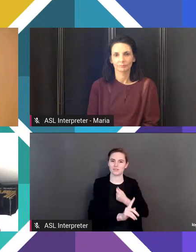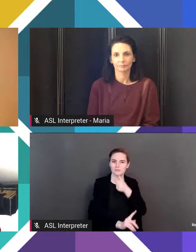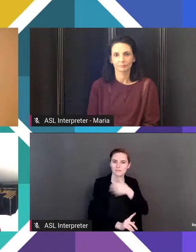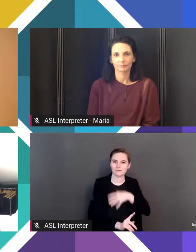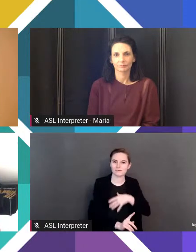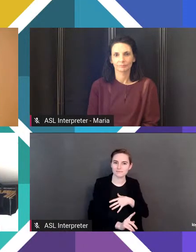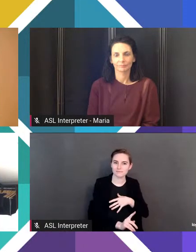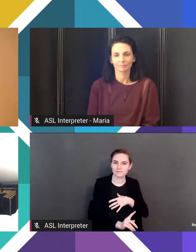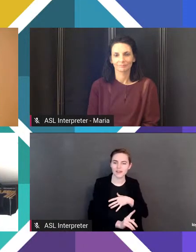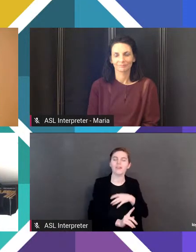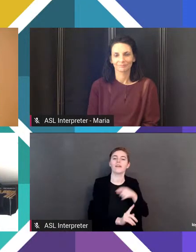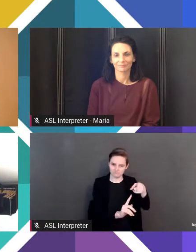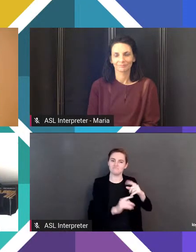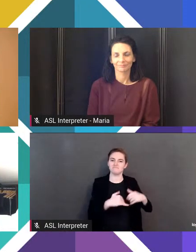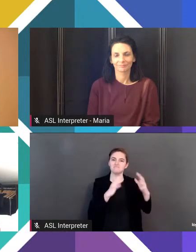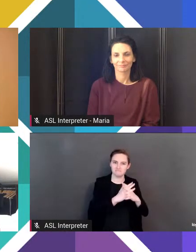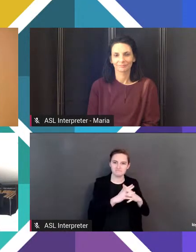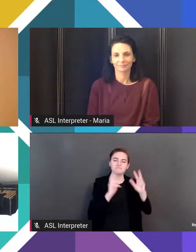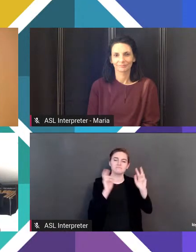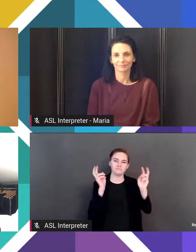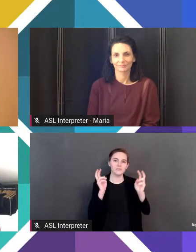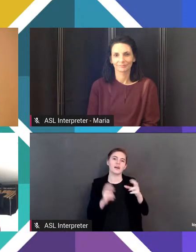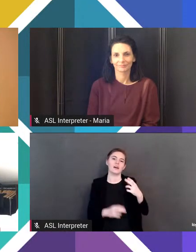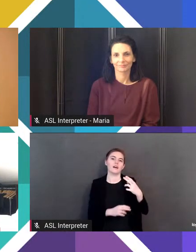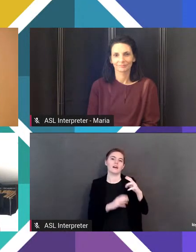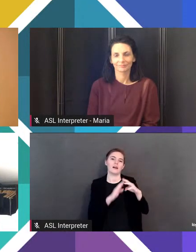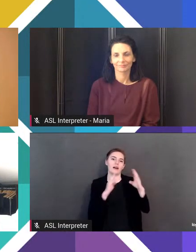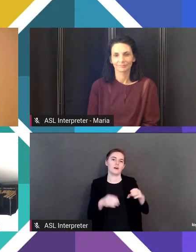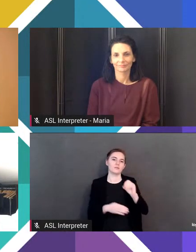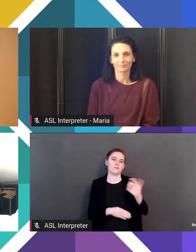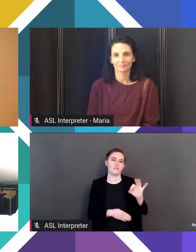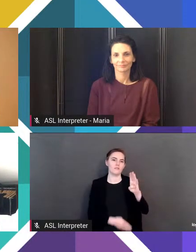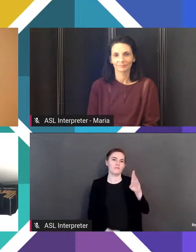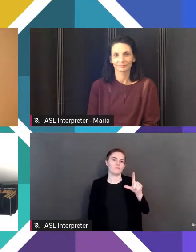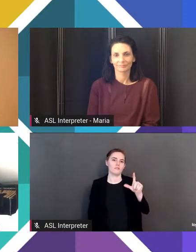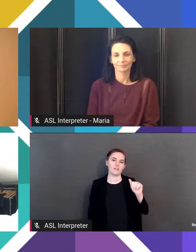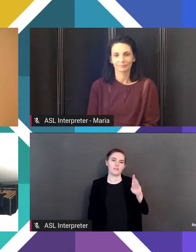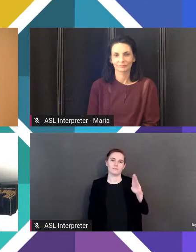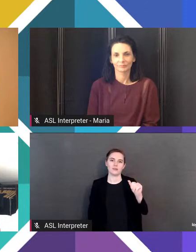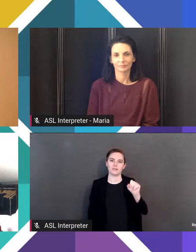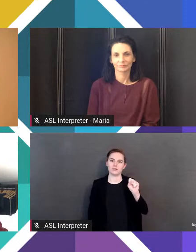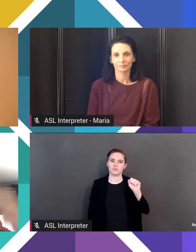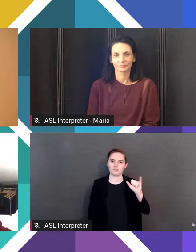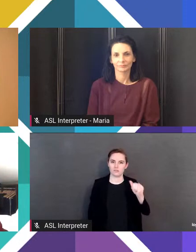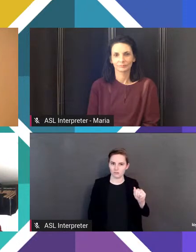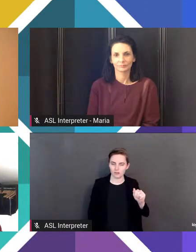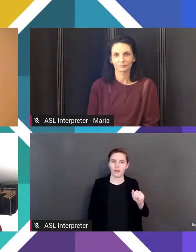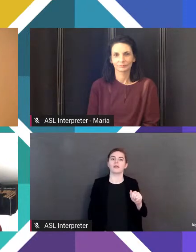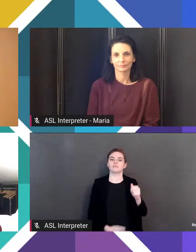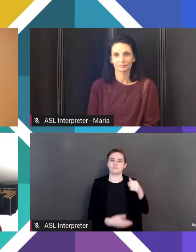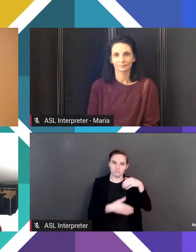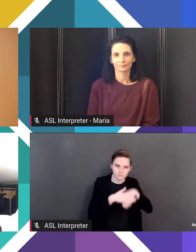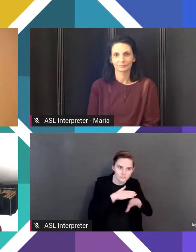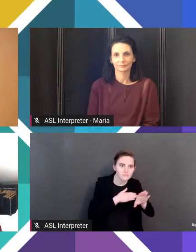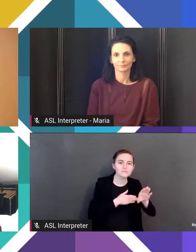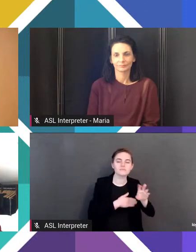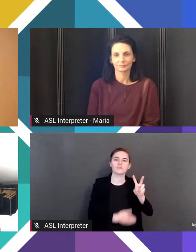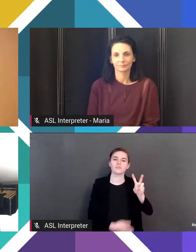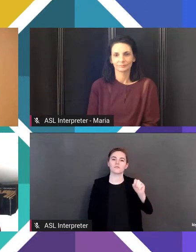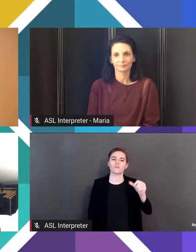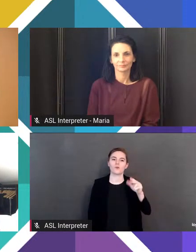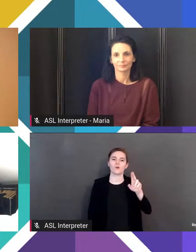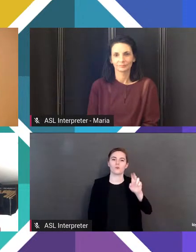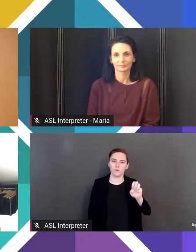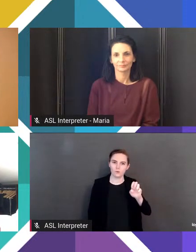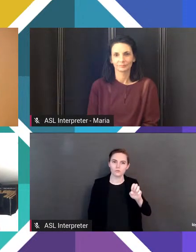LaBeija. And then we're, you know, brought into the world of Paris is Burning and the voguing ballroom scene of the